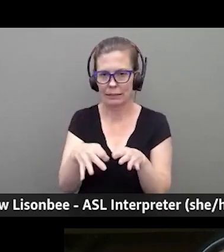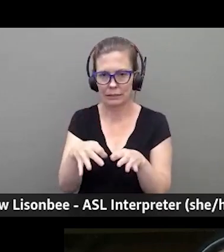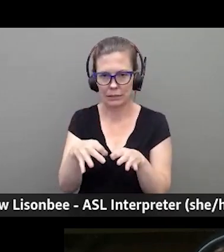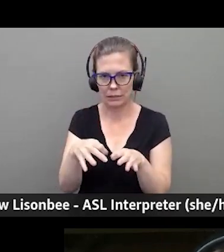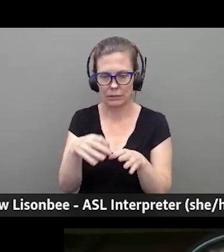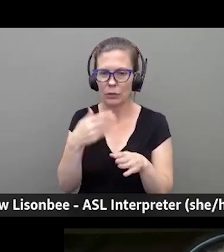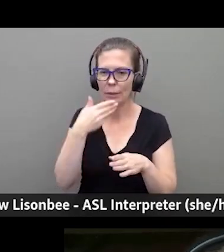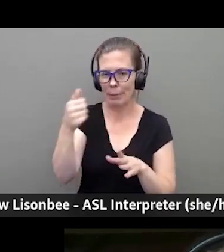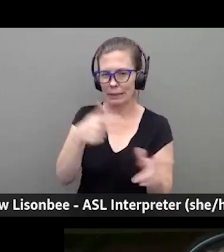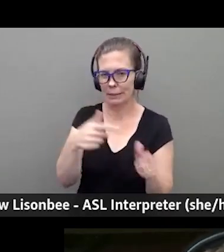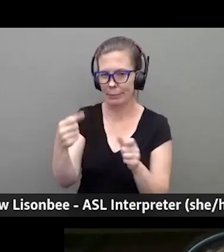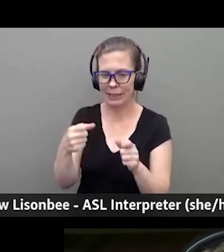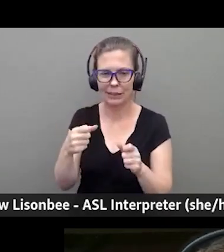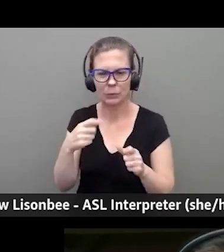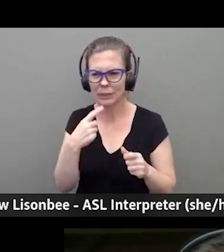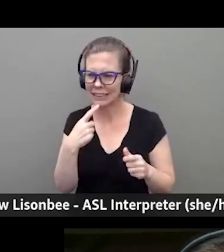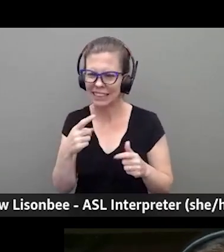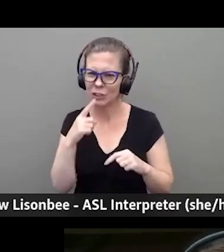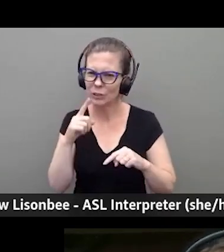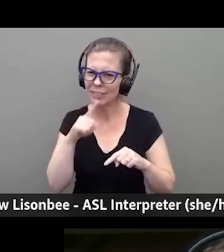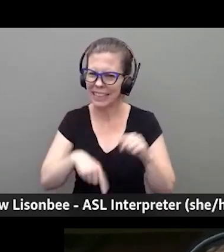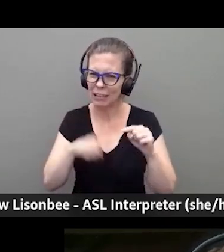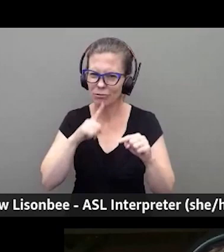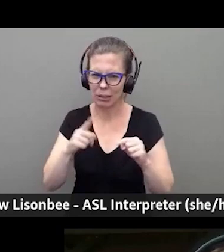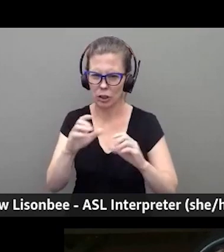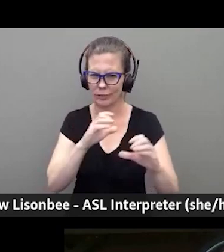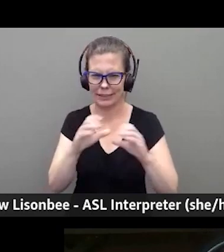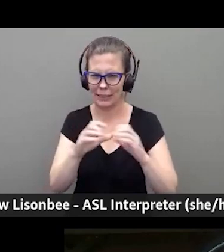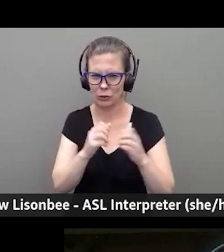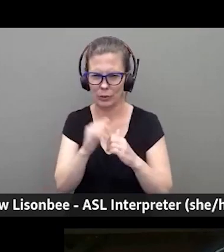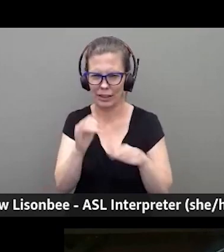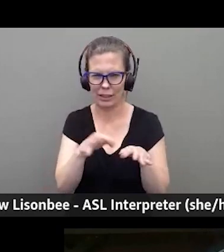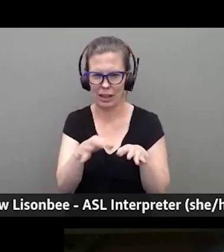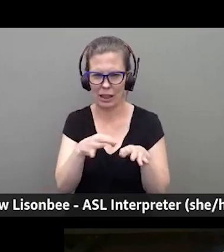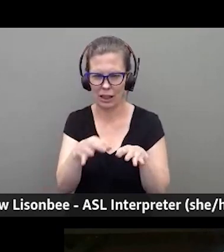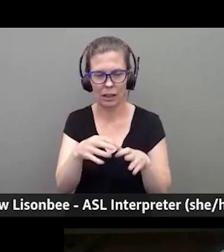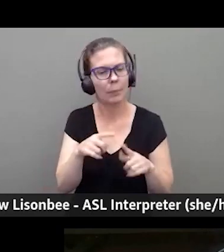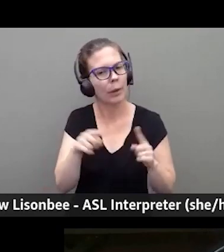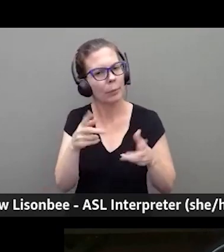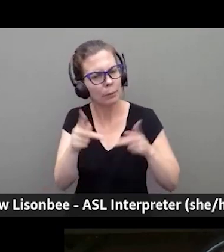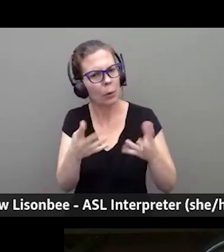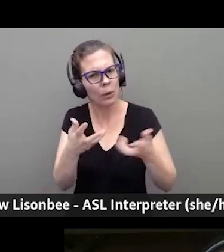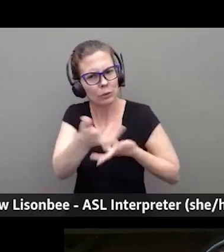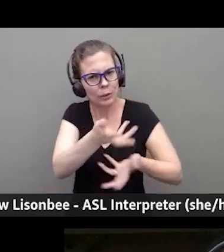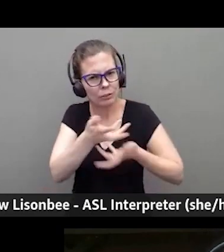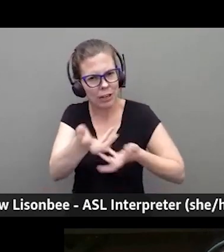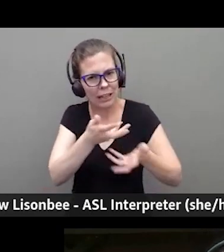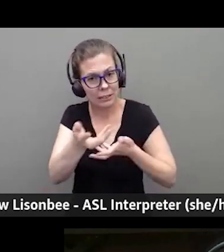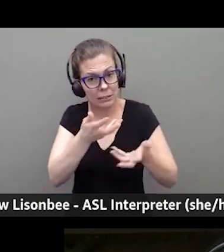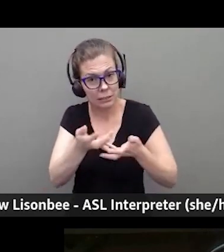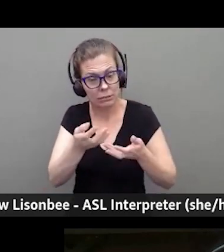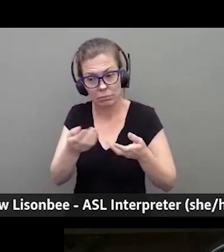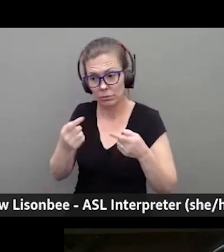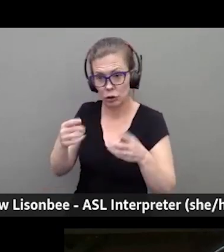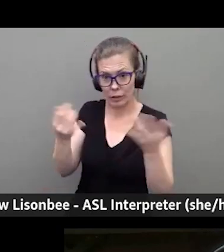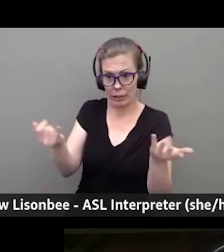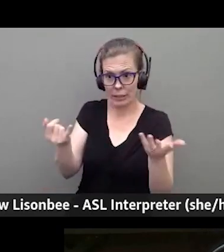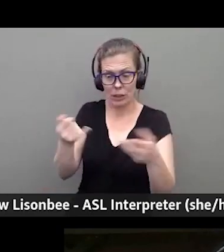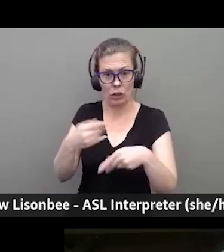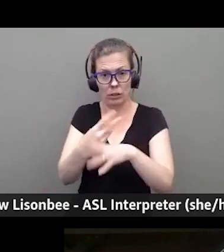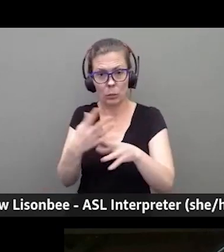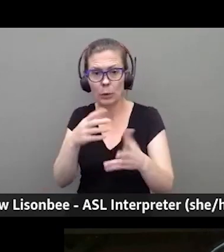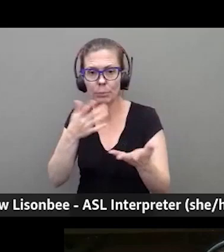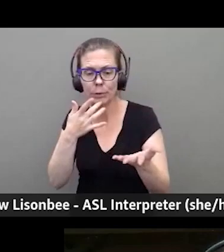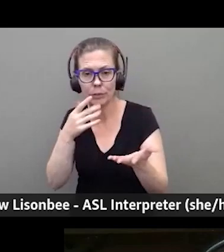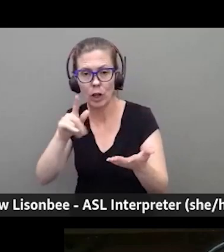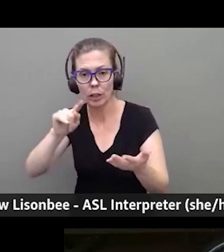saying that you can't really have a conversation with that kind of latency, but people want to be able to interact. In this call, we'd love people on the Twitch stream